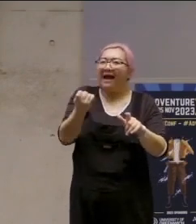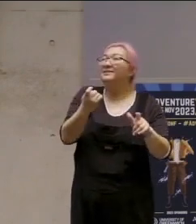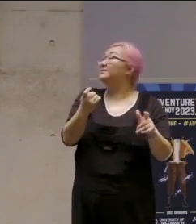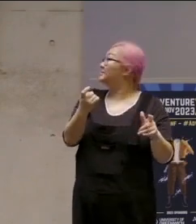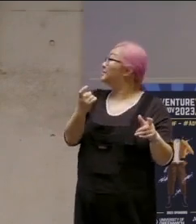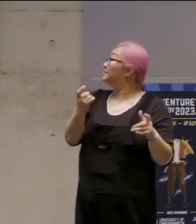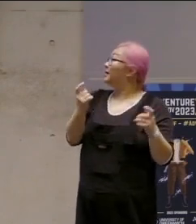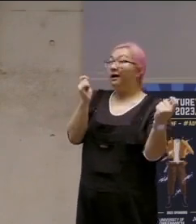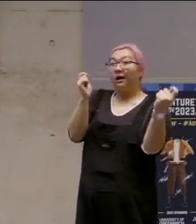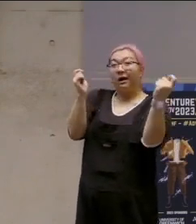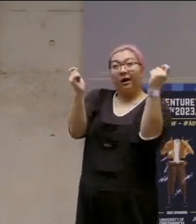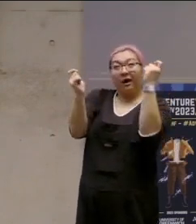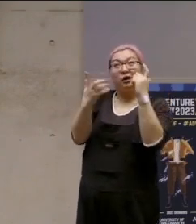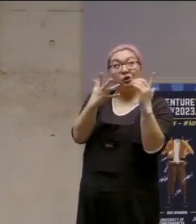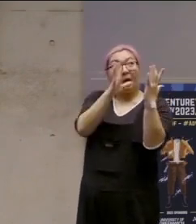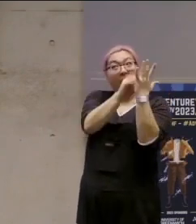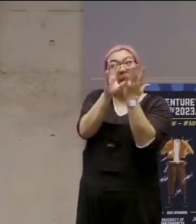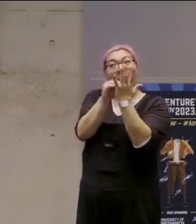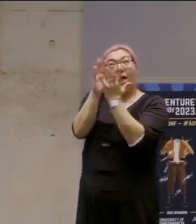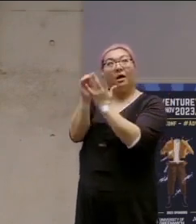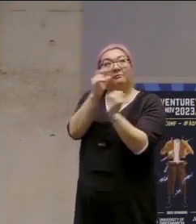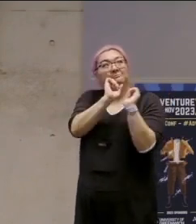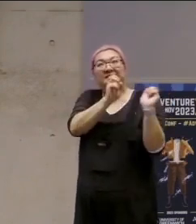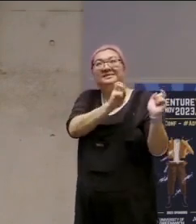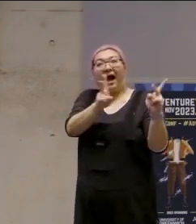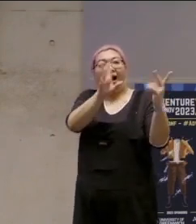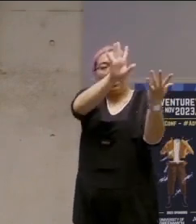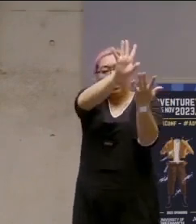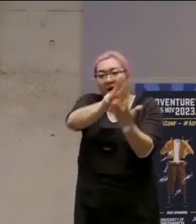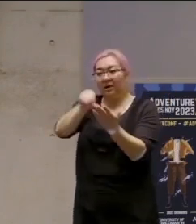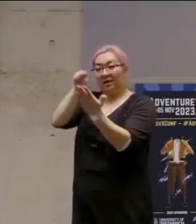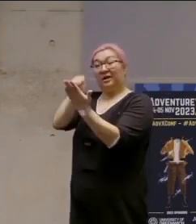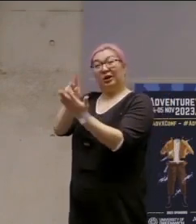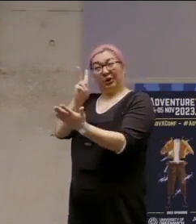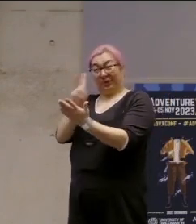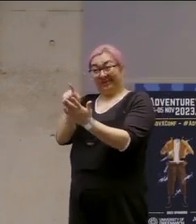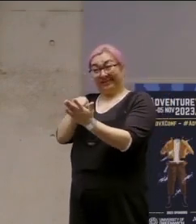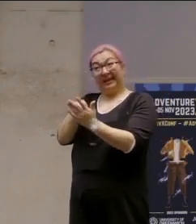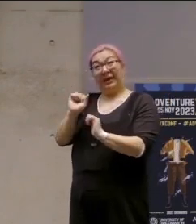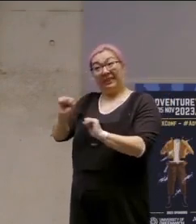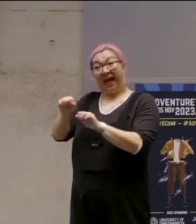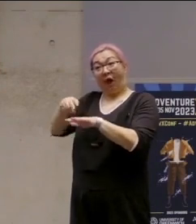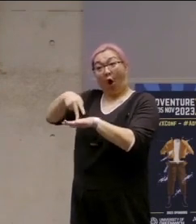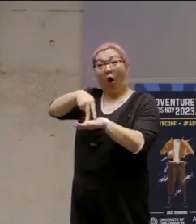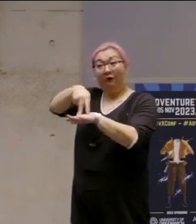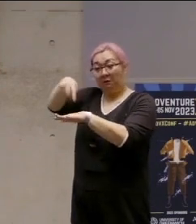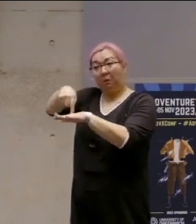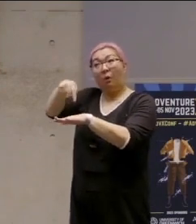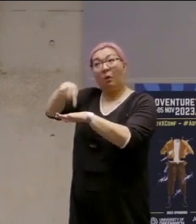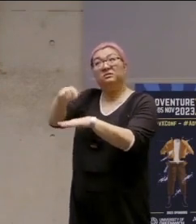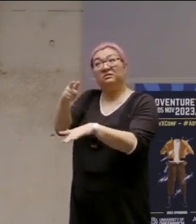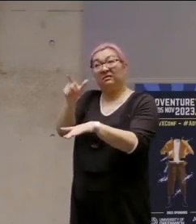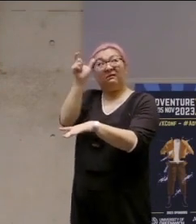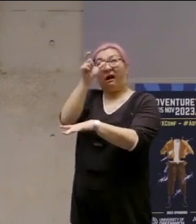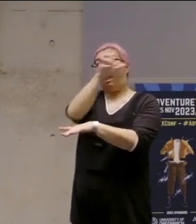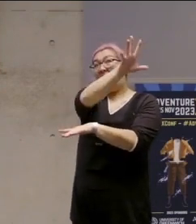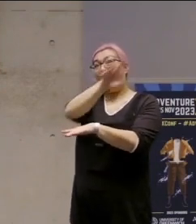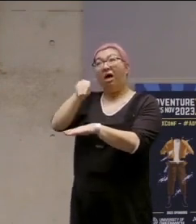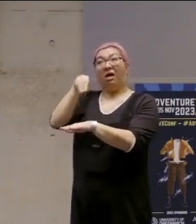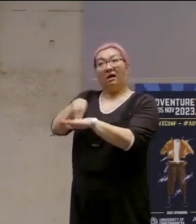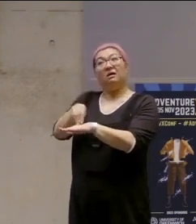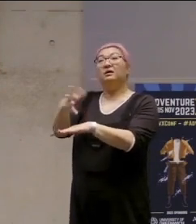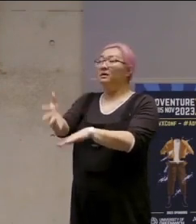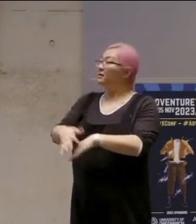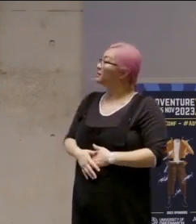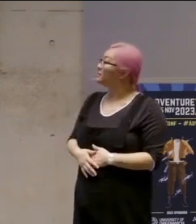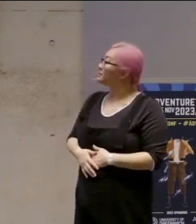even into the skateboard that the main character, Fiona, that's her name, uses throughout the game. And so it's taking these